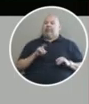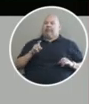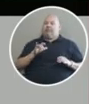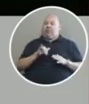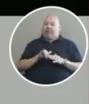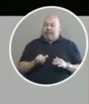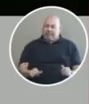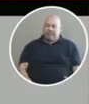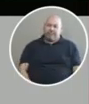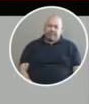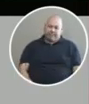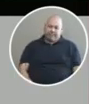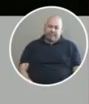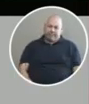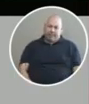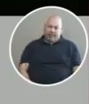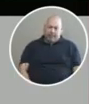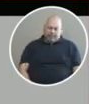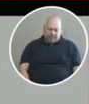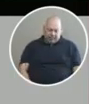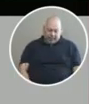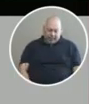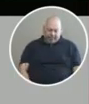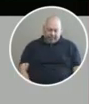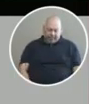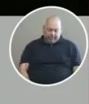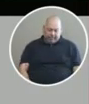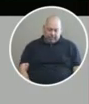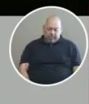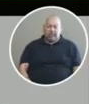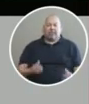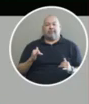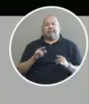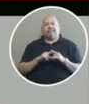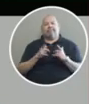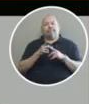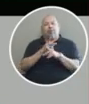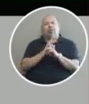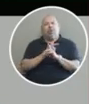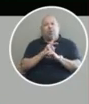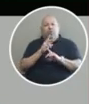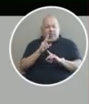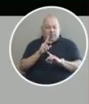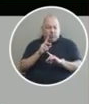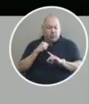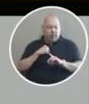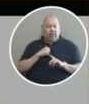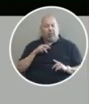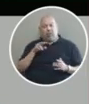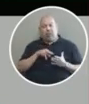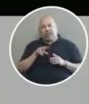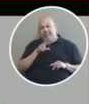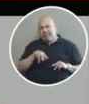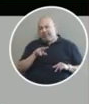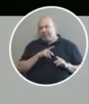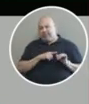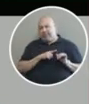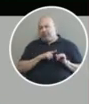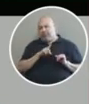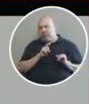for this. Next slide. Now, in terms of the loan terms, we're looking at about